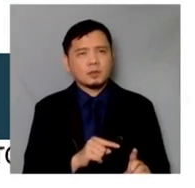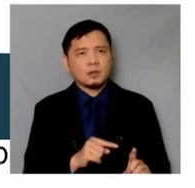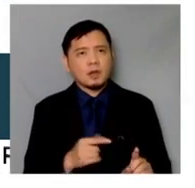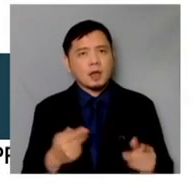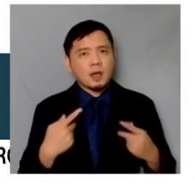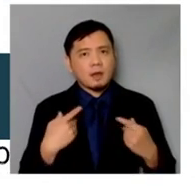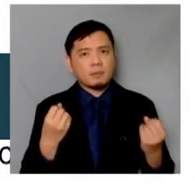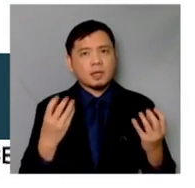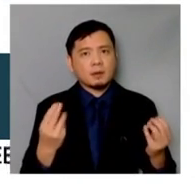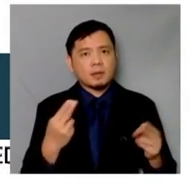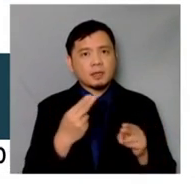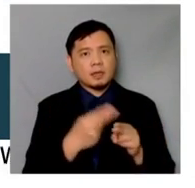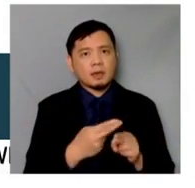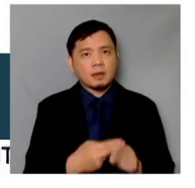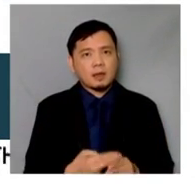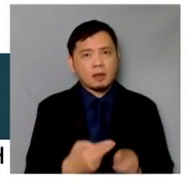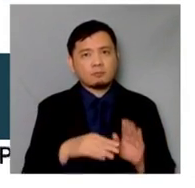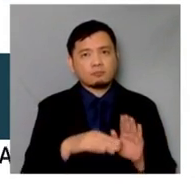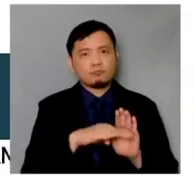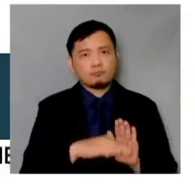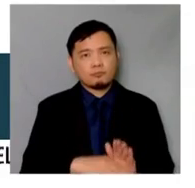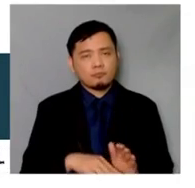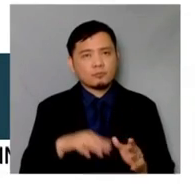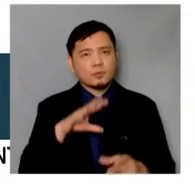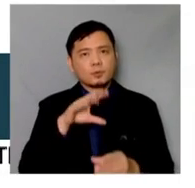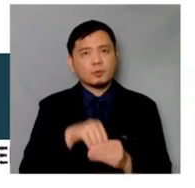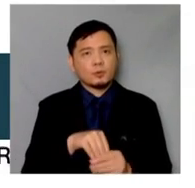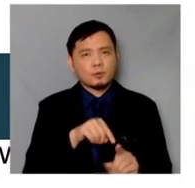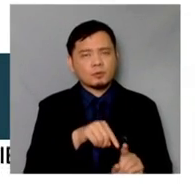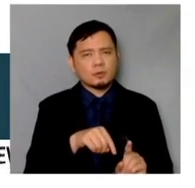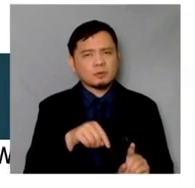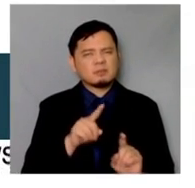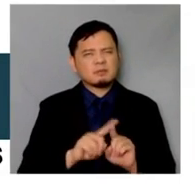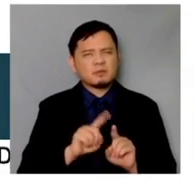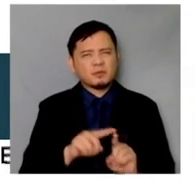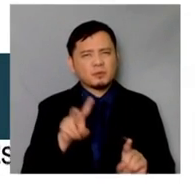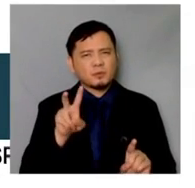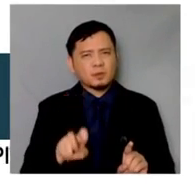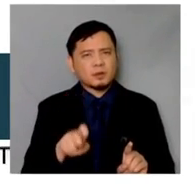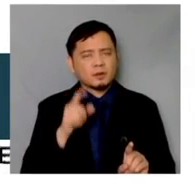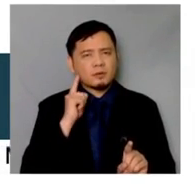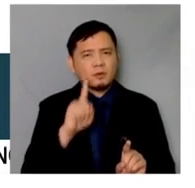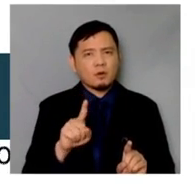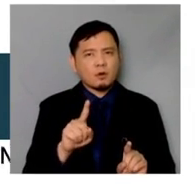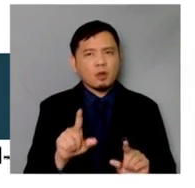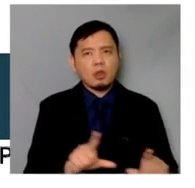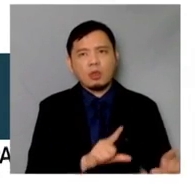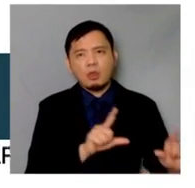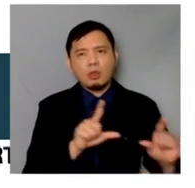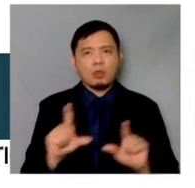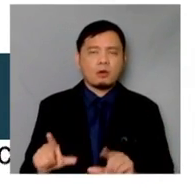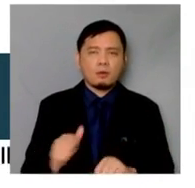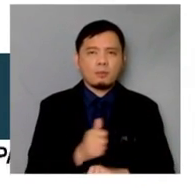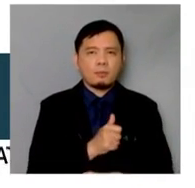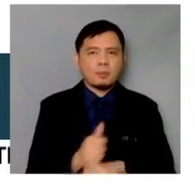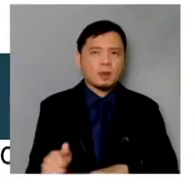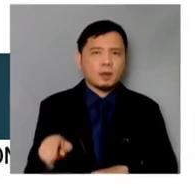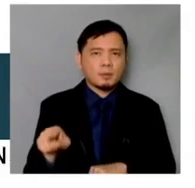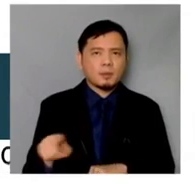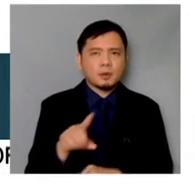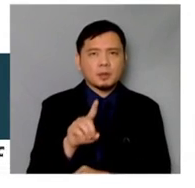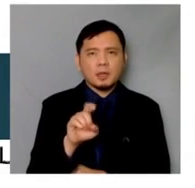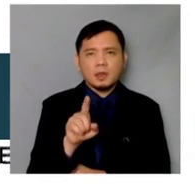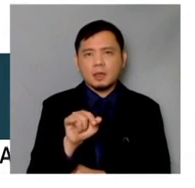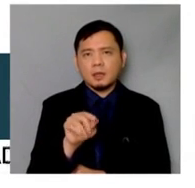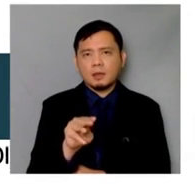witnesses, if not accomplices, in this perceived frame-up of former Justice Secretary De Lima. Has Mr.